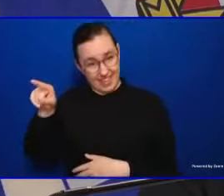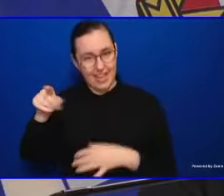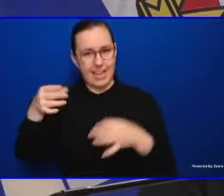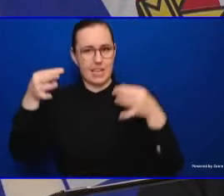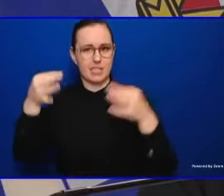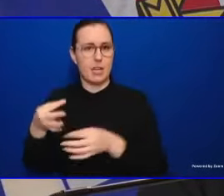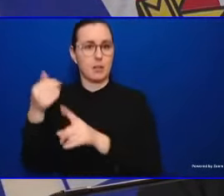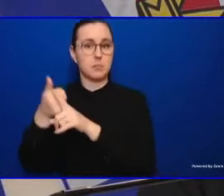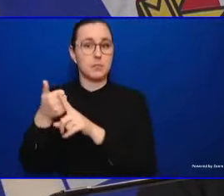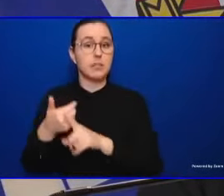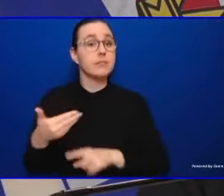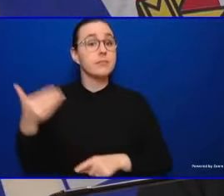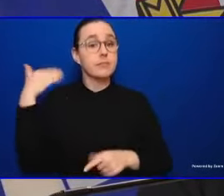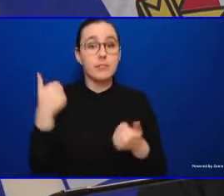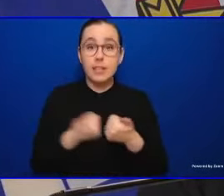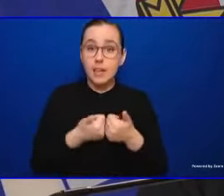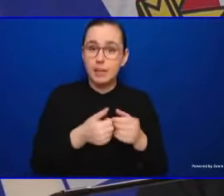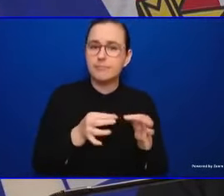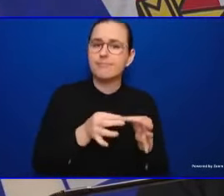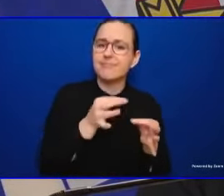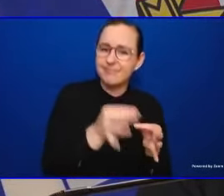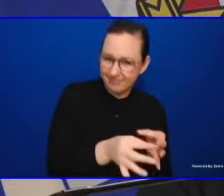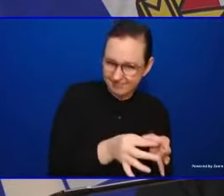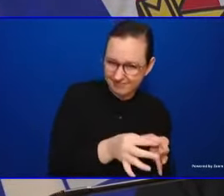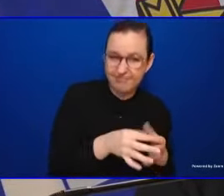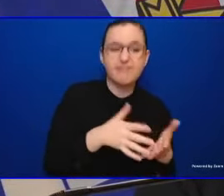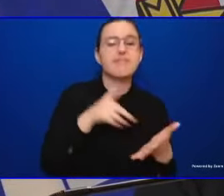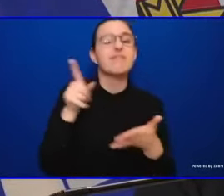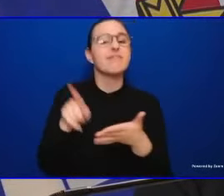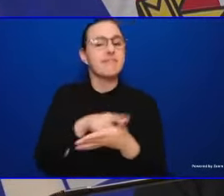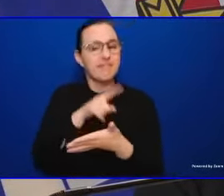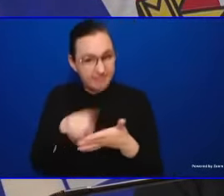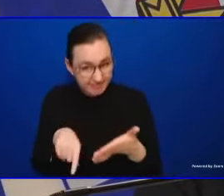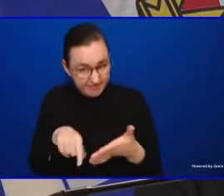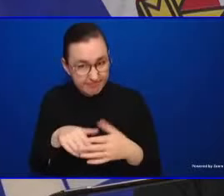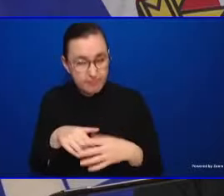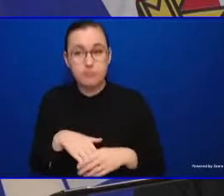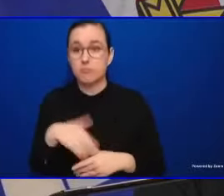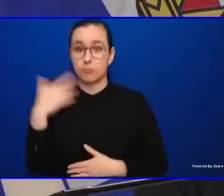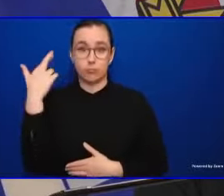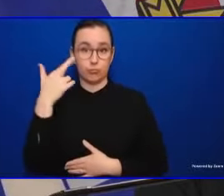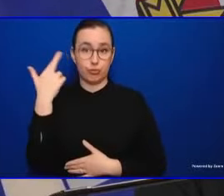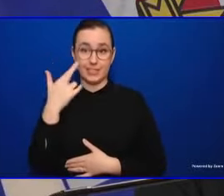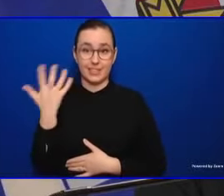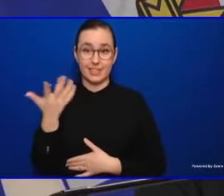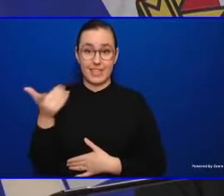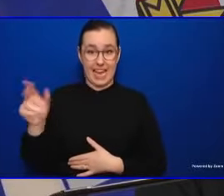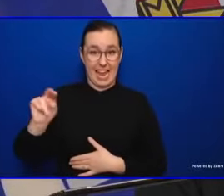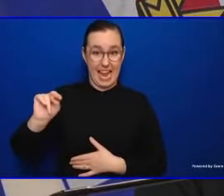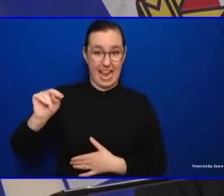faced with here and the situation they're faced with in the NHL as well. Now over to Vancouver.